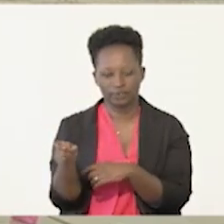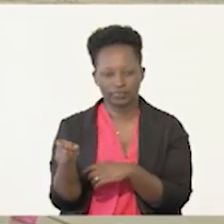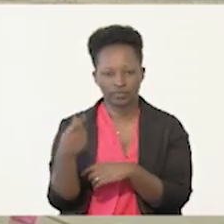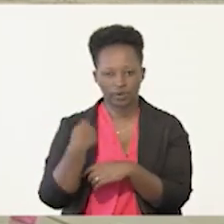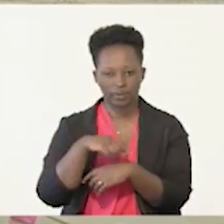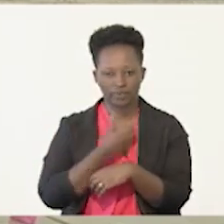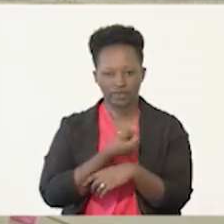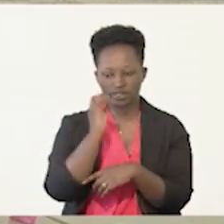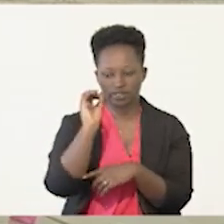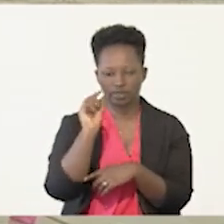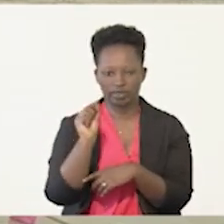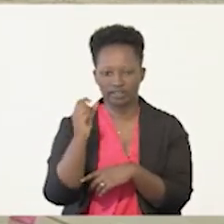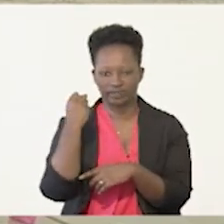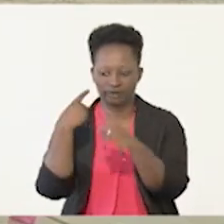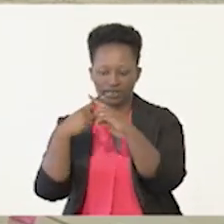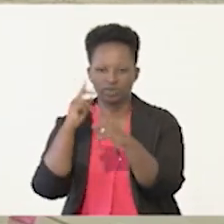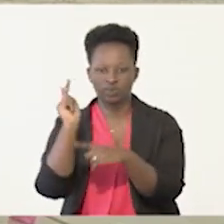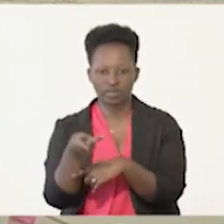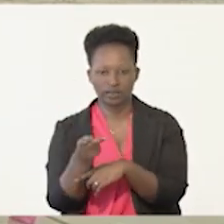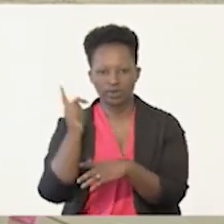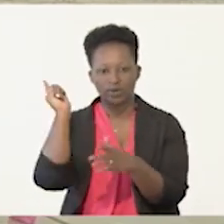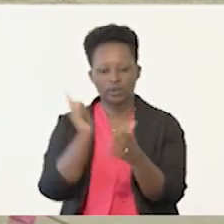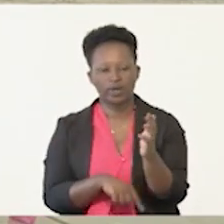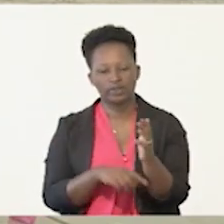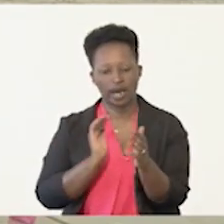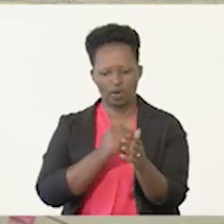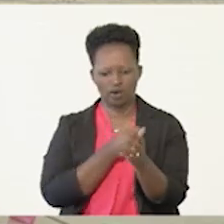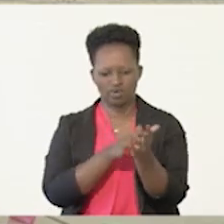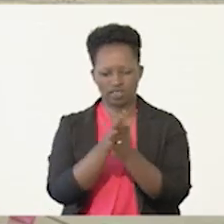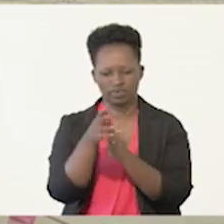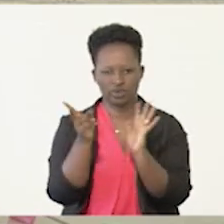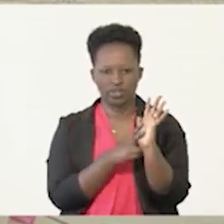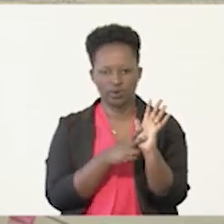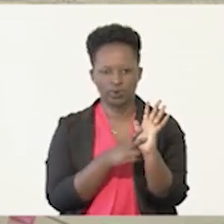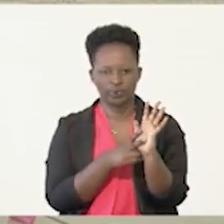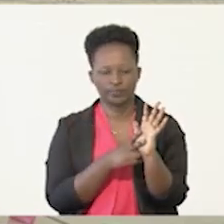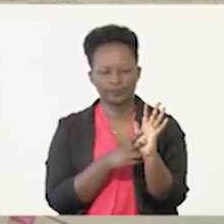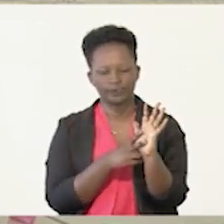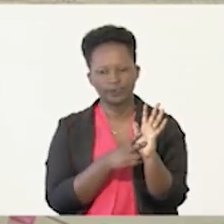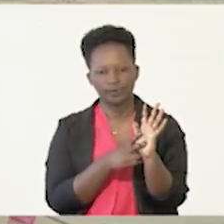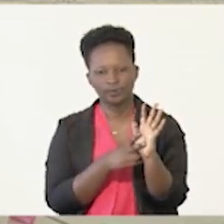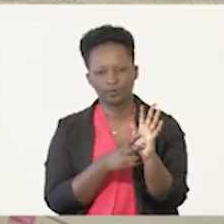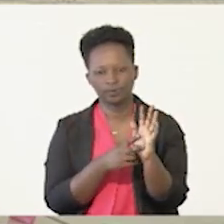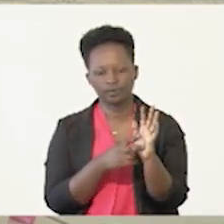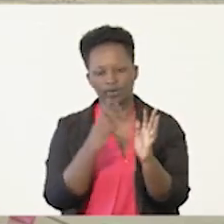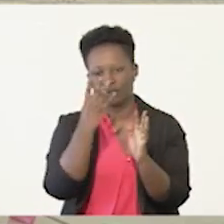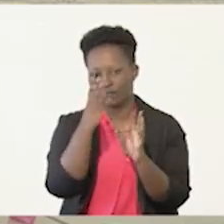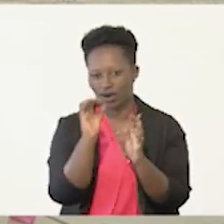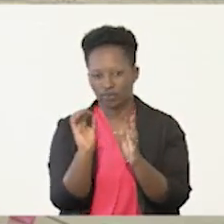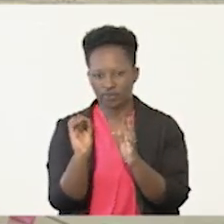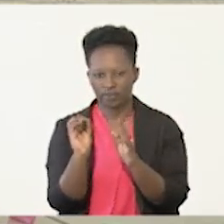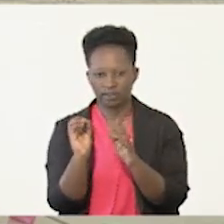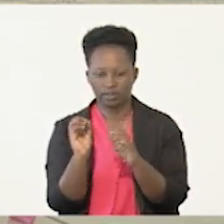have 0.5 times 2,000. So what will be our consumption for this person? So this is